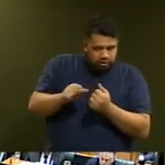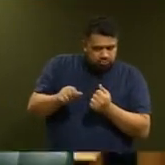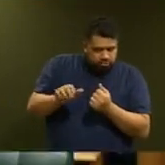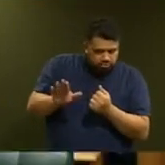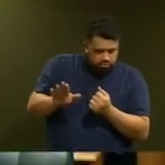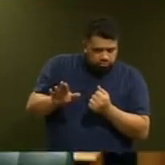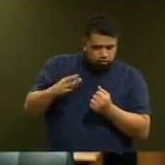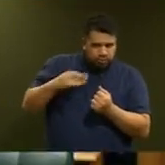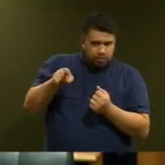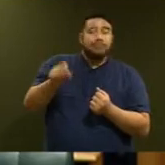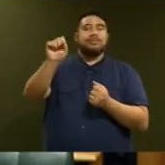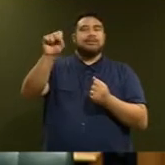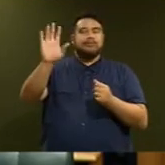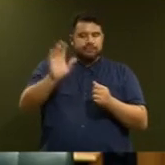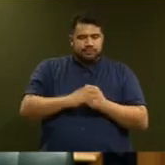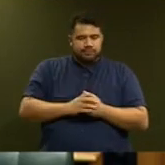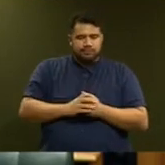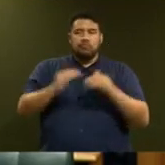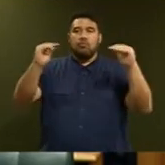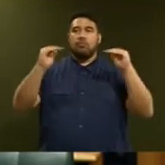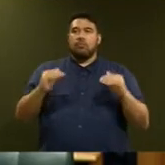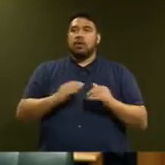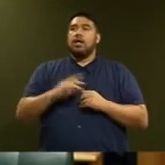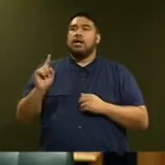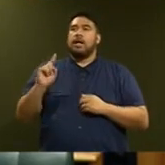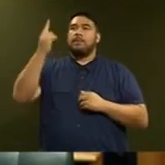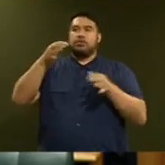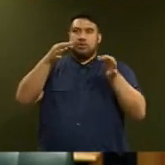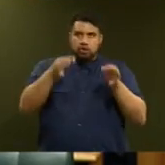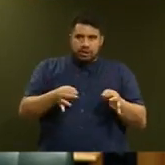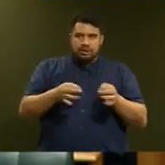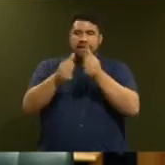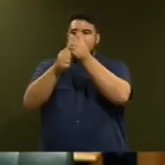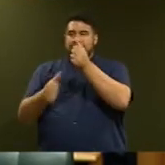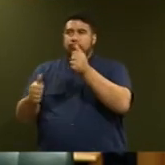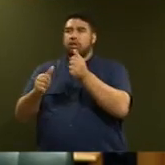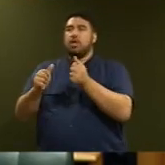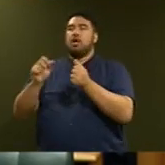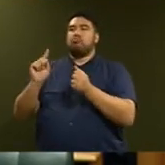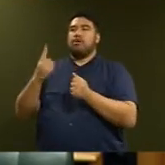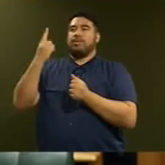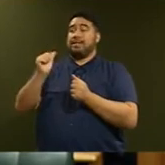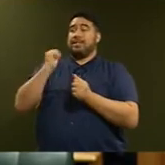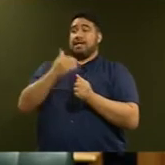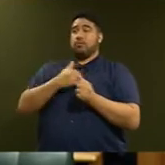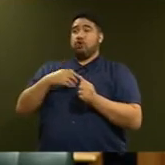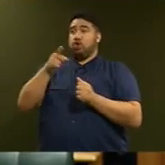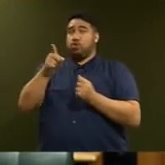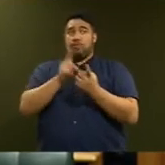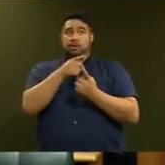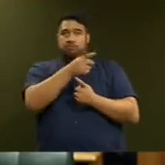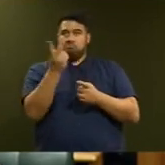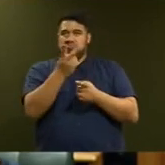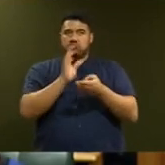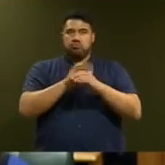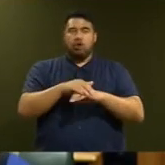What then was decided when the Minister of Justice and the Deputy Prime Minister met yesterday morning to discuss the